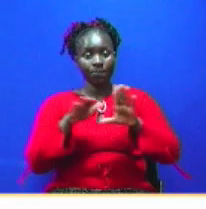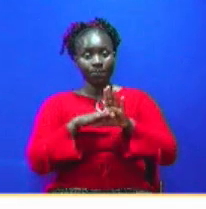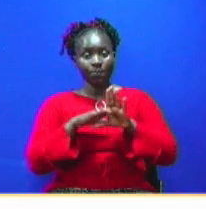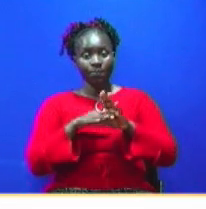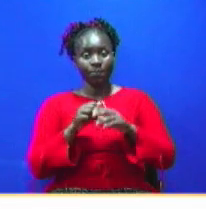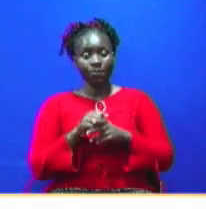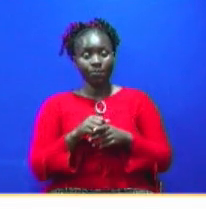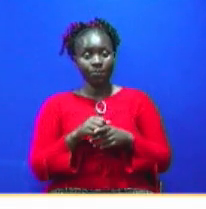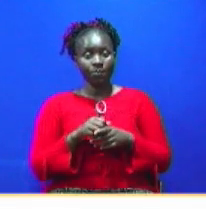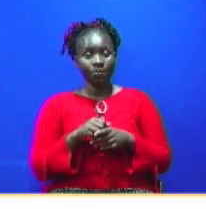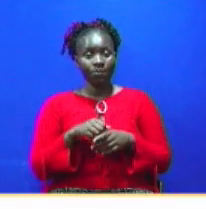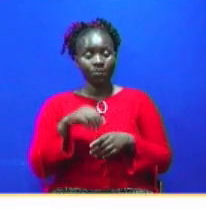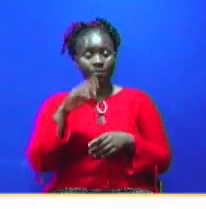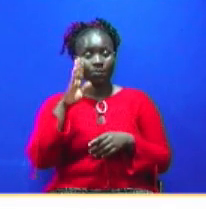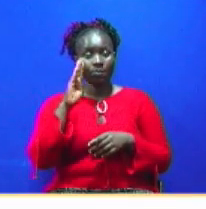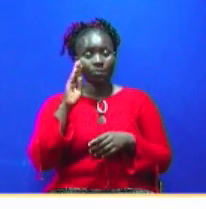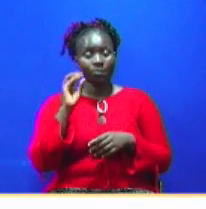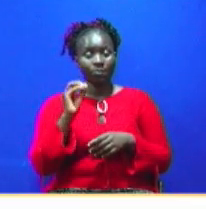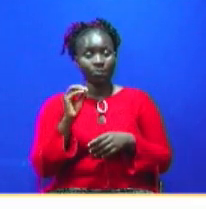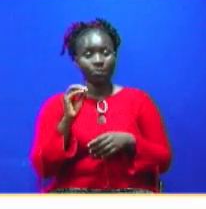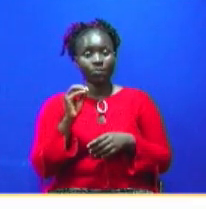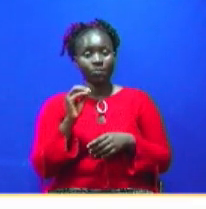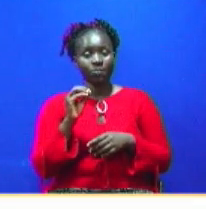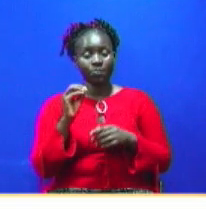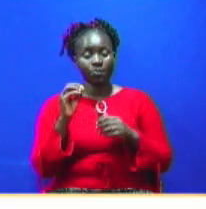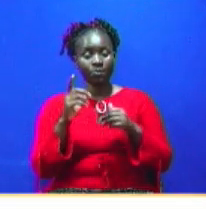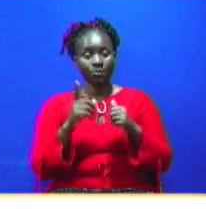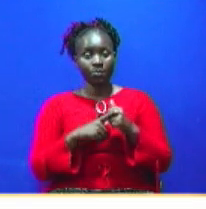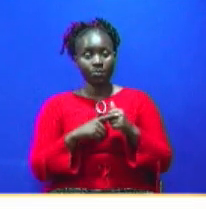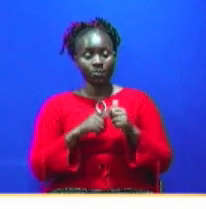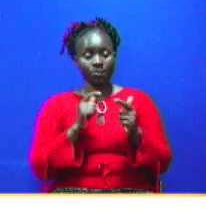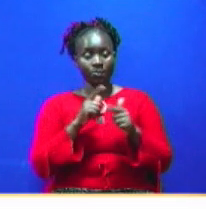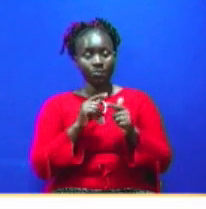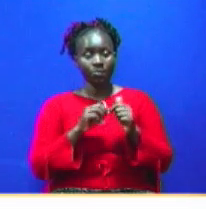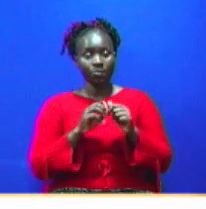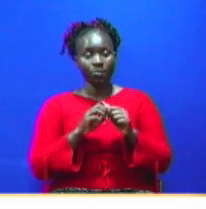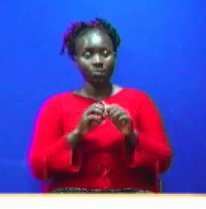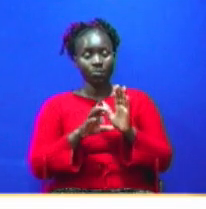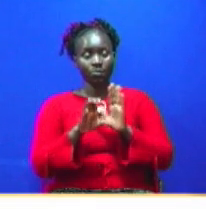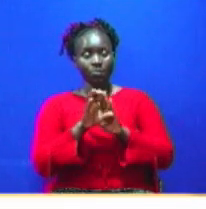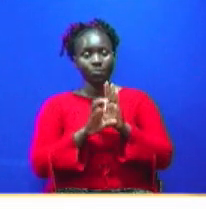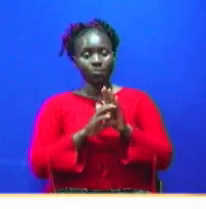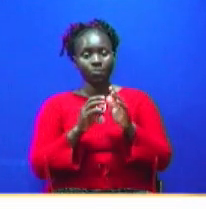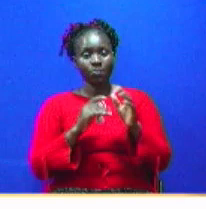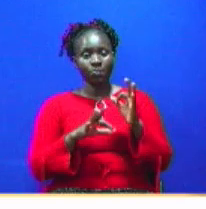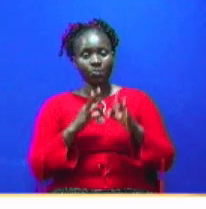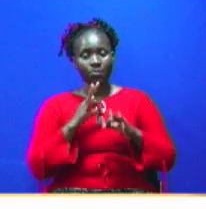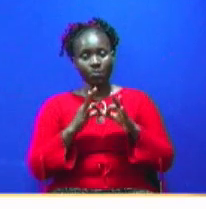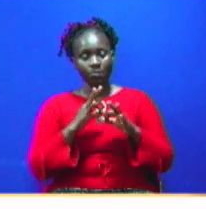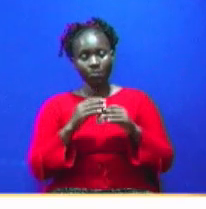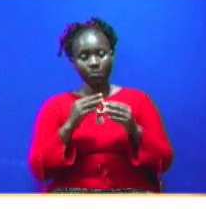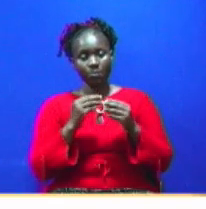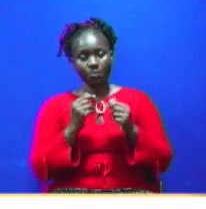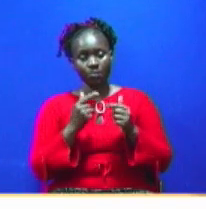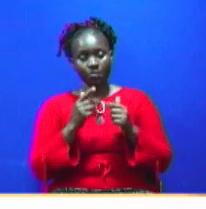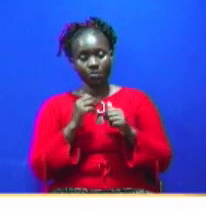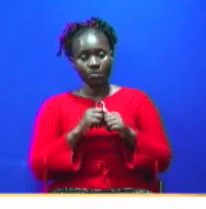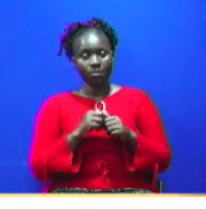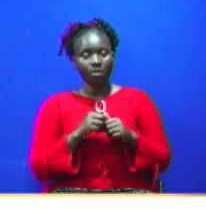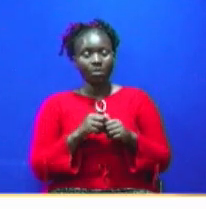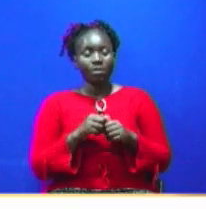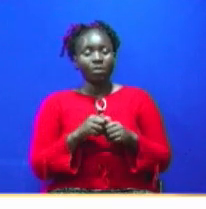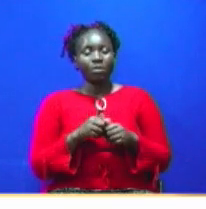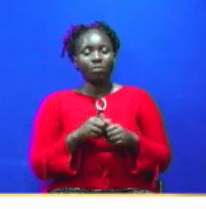40, section 6 of the County Government Act states that if a resolution and subsection 5B